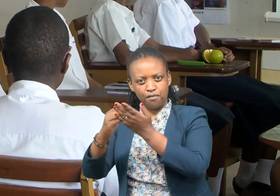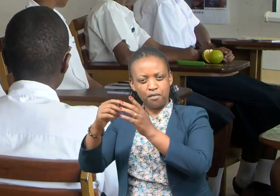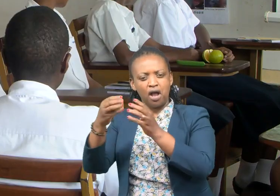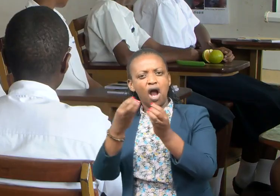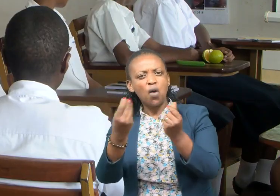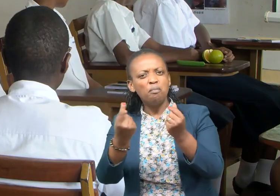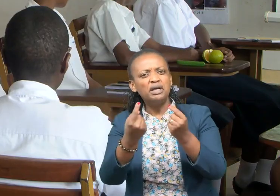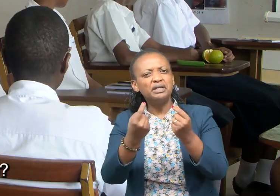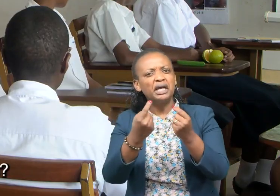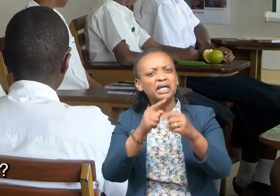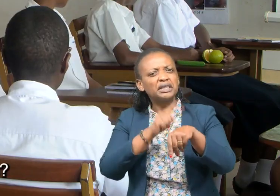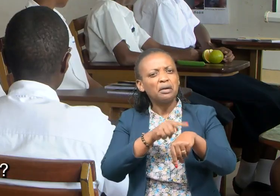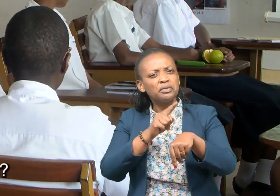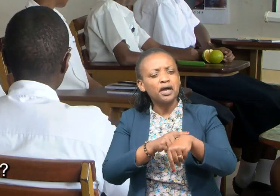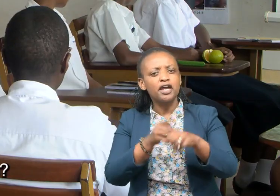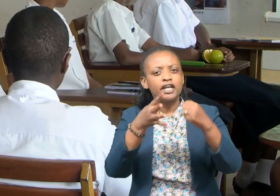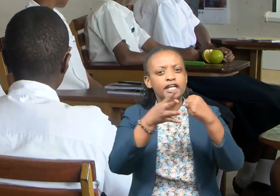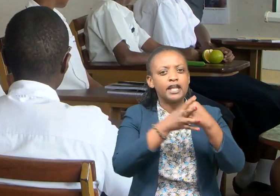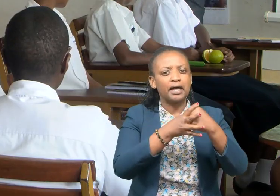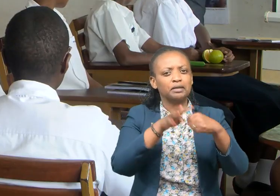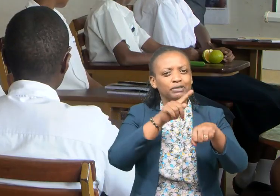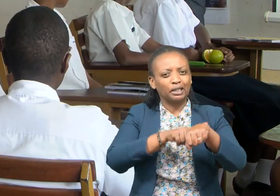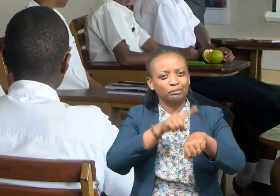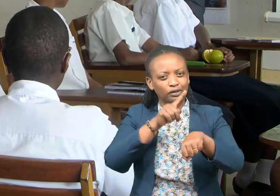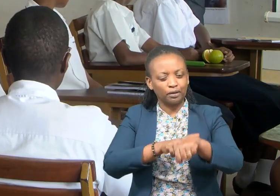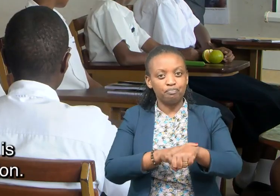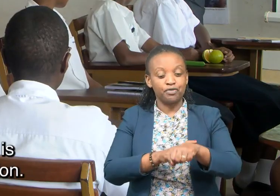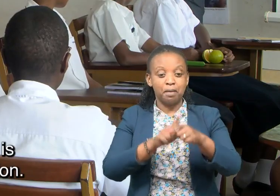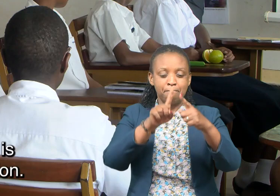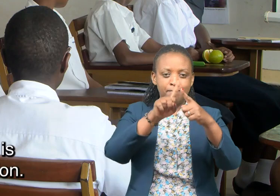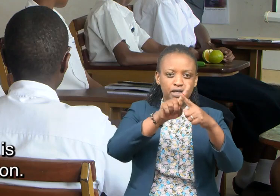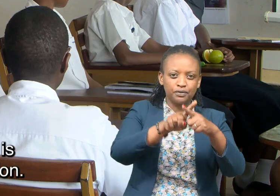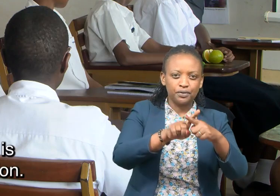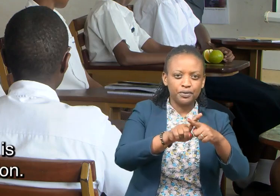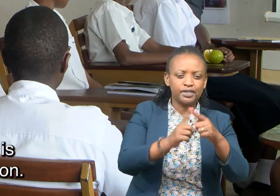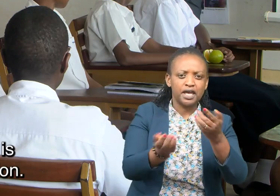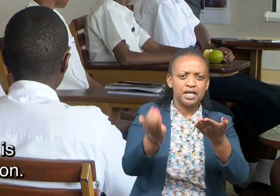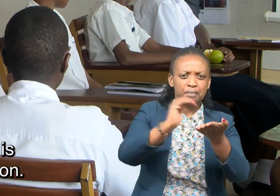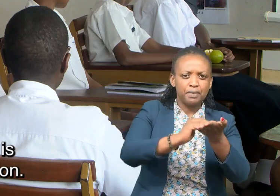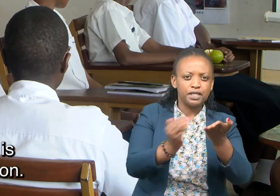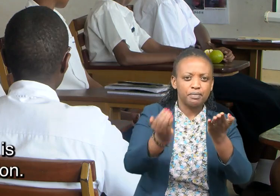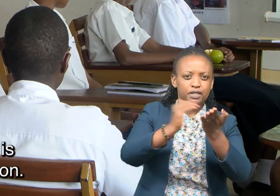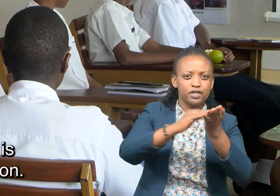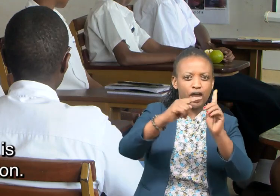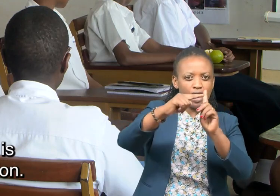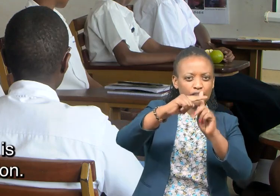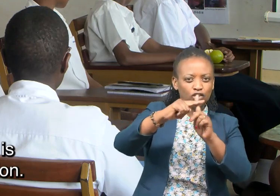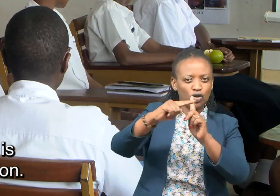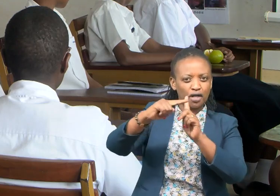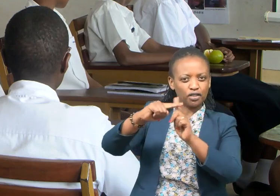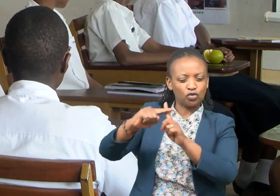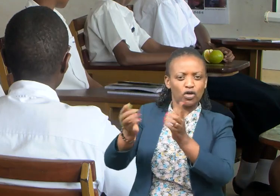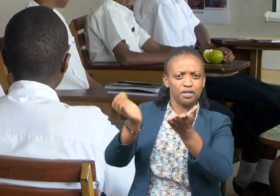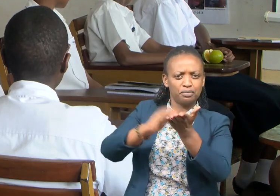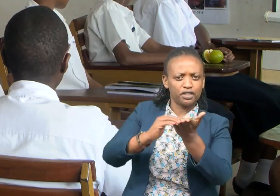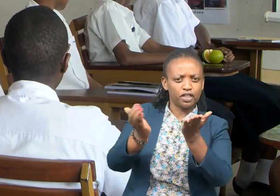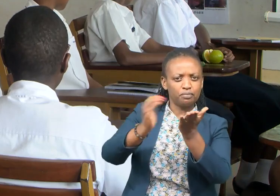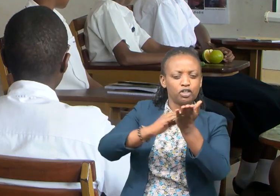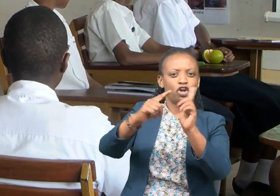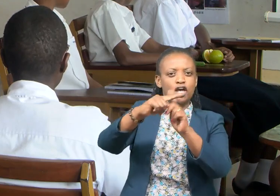plus a half. How many times? 9 times. So multiplication is the repeated addition. Repeated?